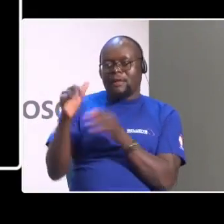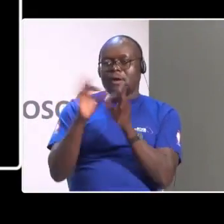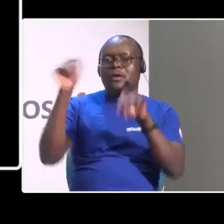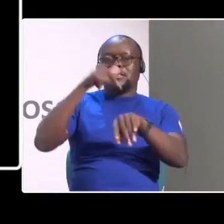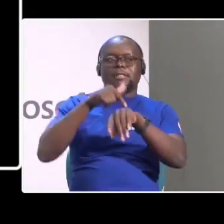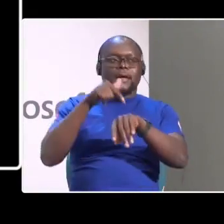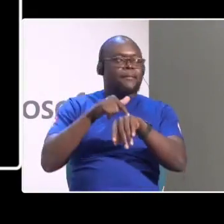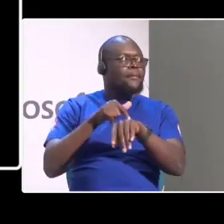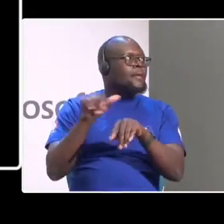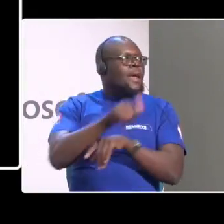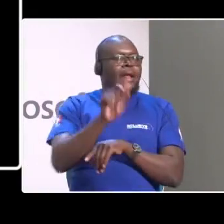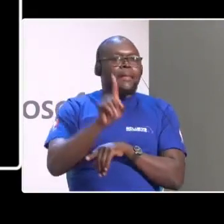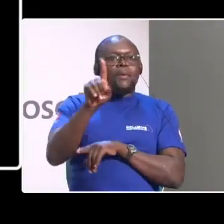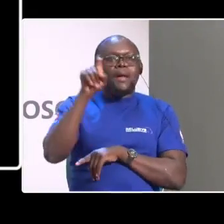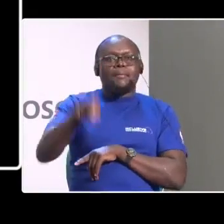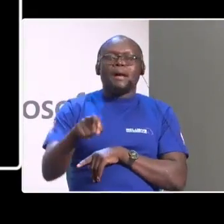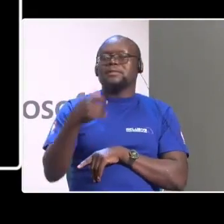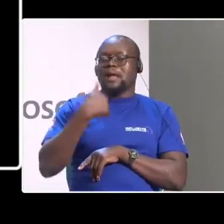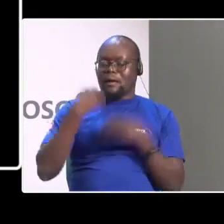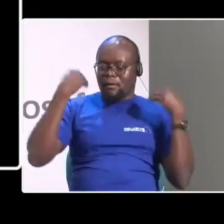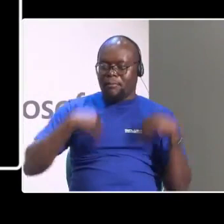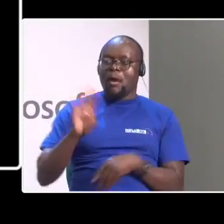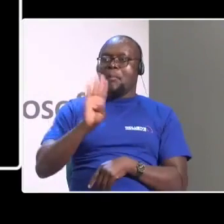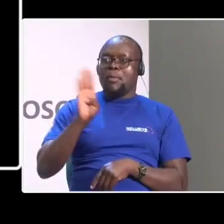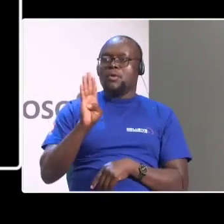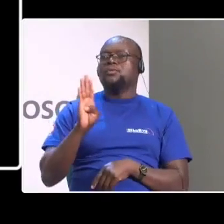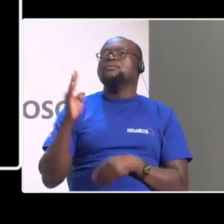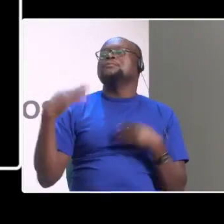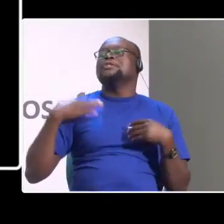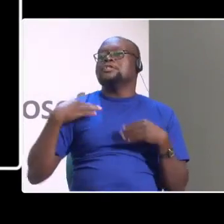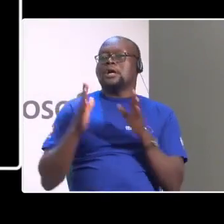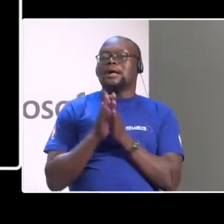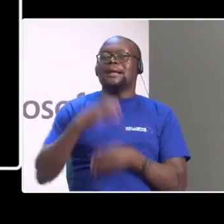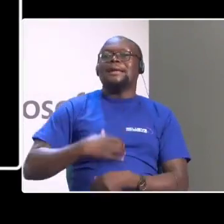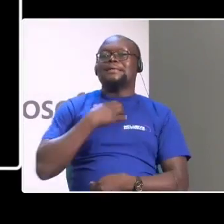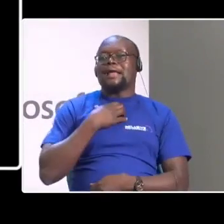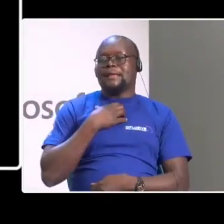time. Another one is you have to wear a blue shirt and tie. So I was told